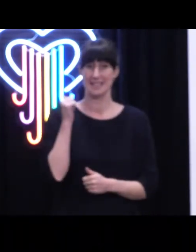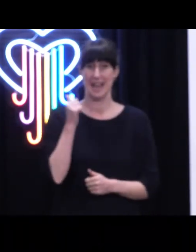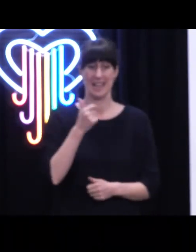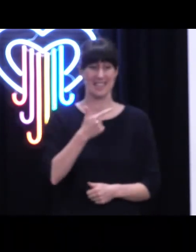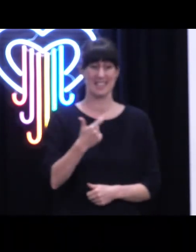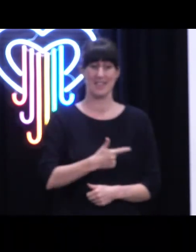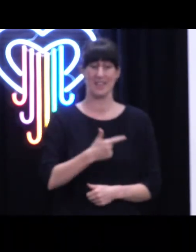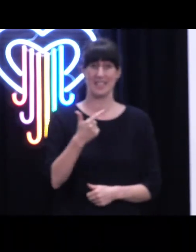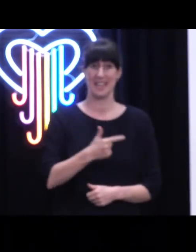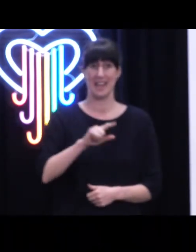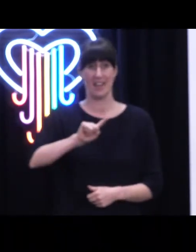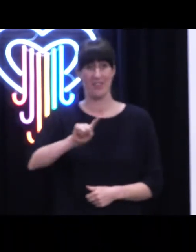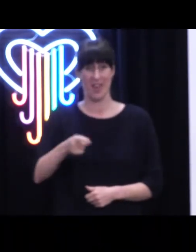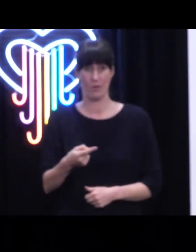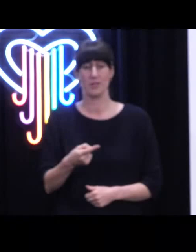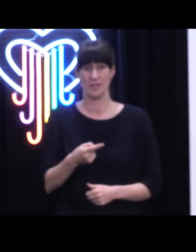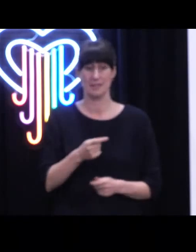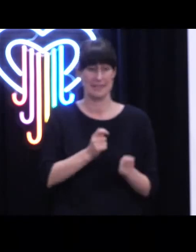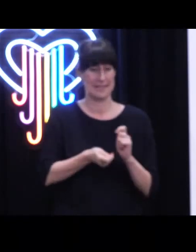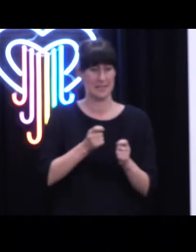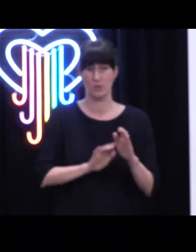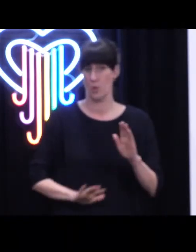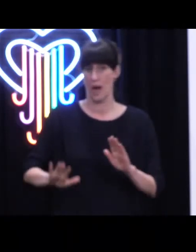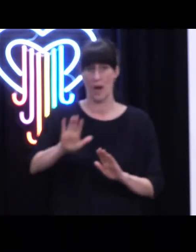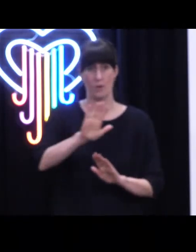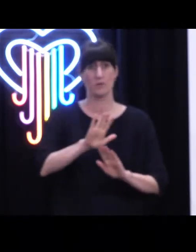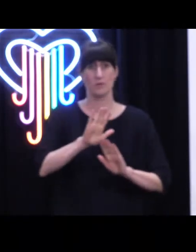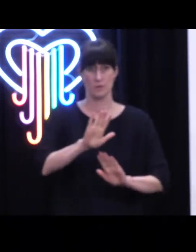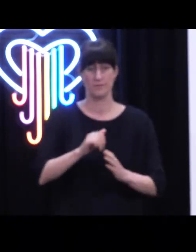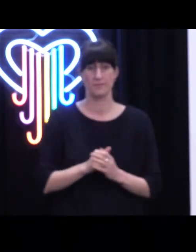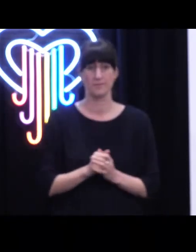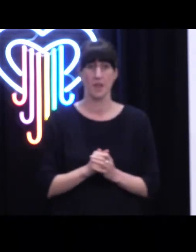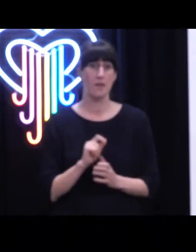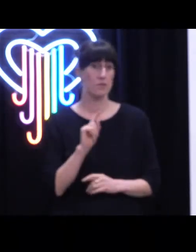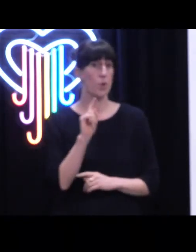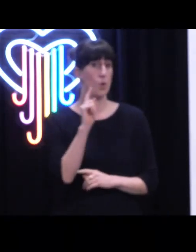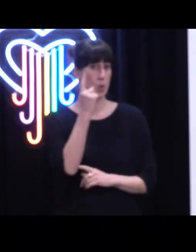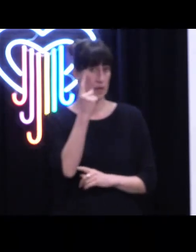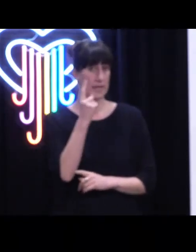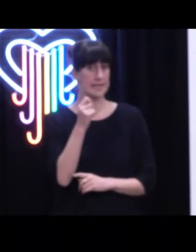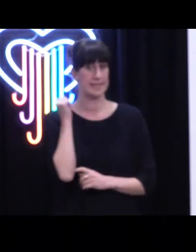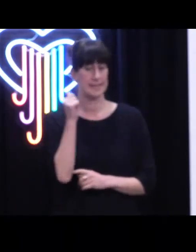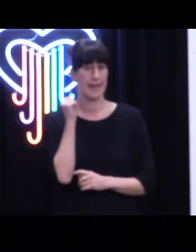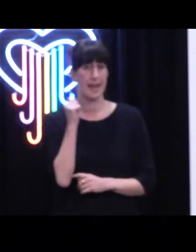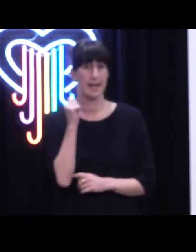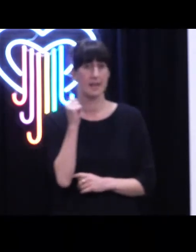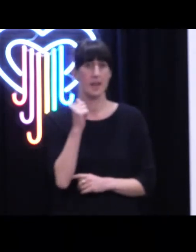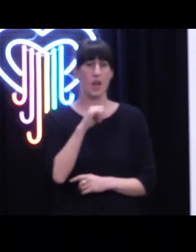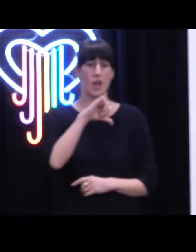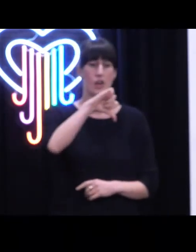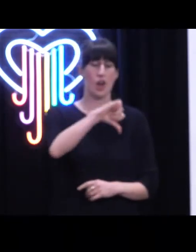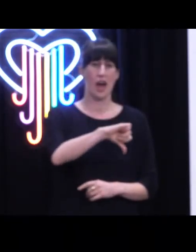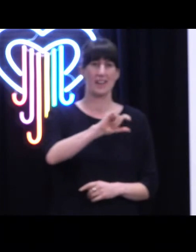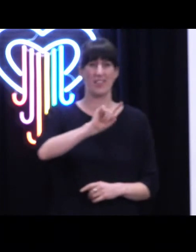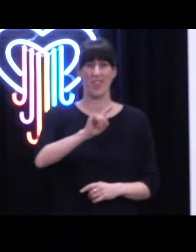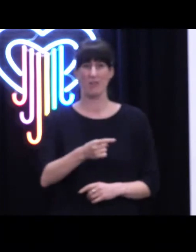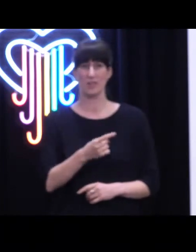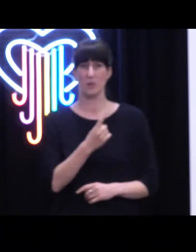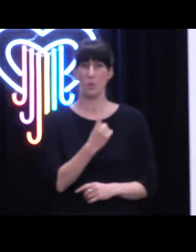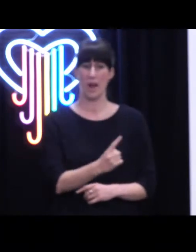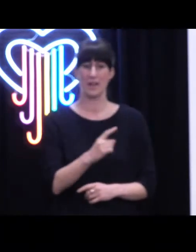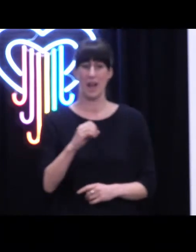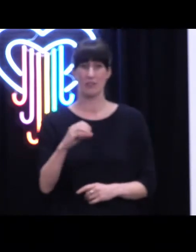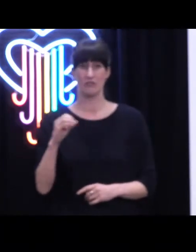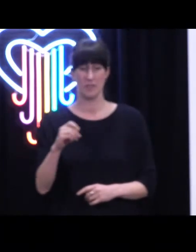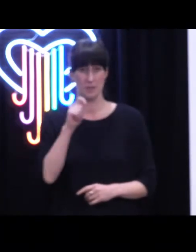swabs processed around the motu. Across the Auckland region yesterday, more than 9,100 swabs were